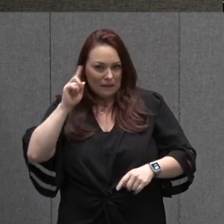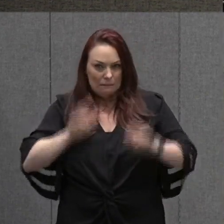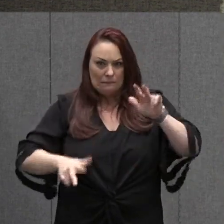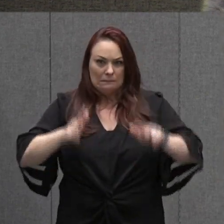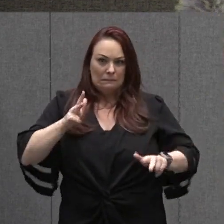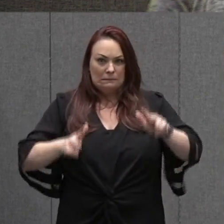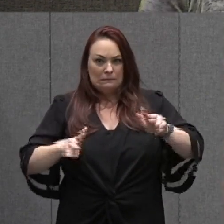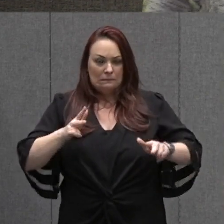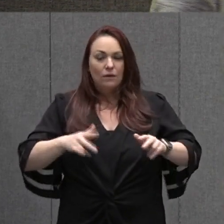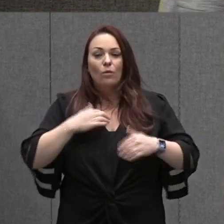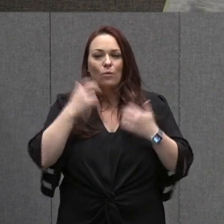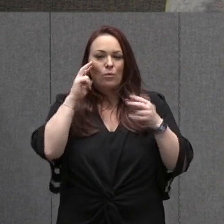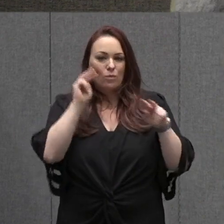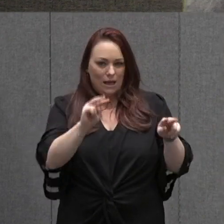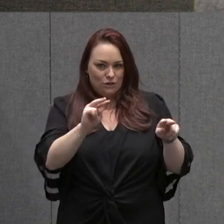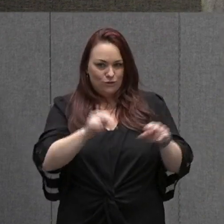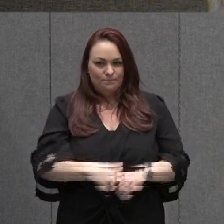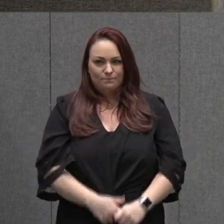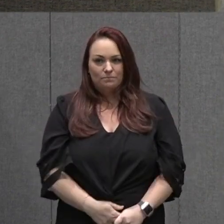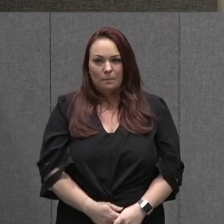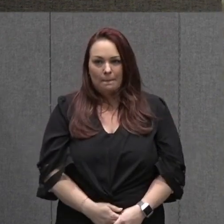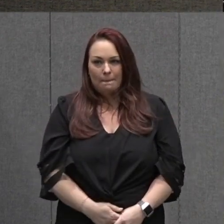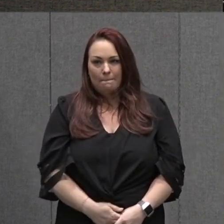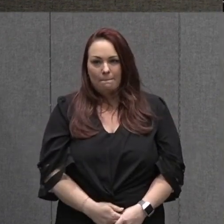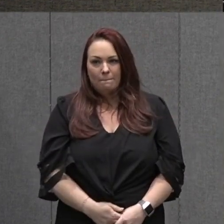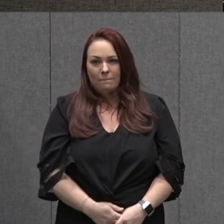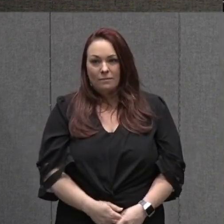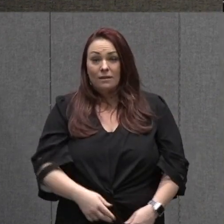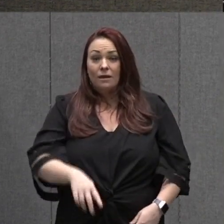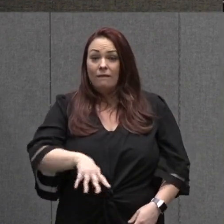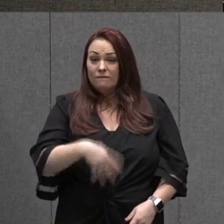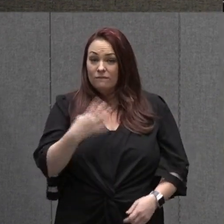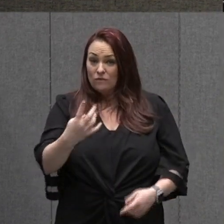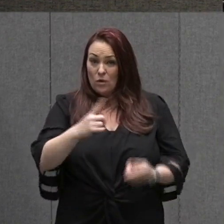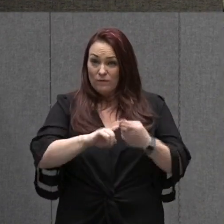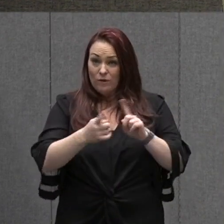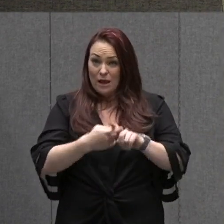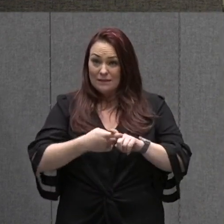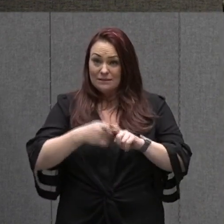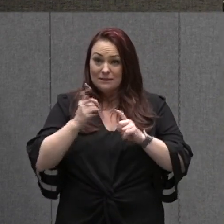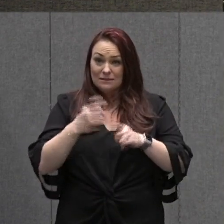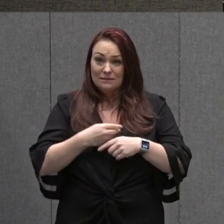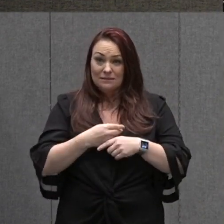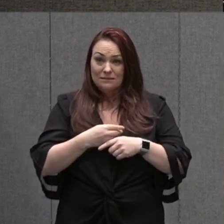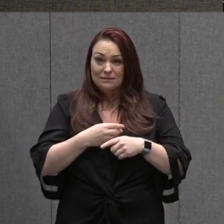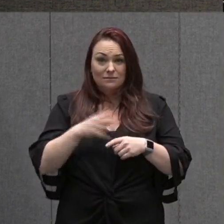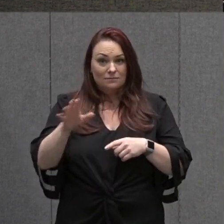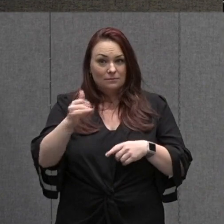robot. Watch what I do. 4 friends disperse.